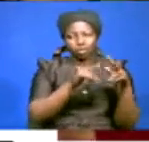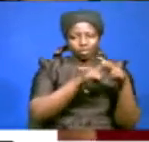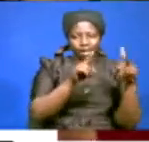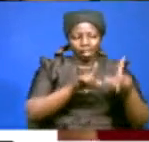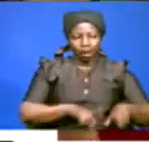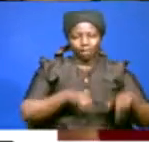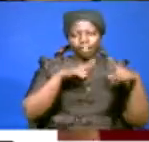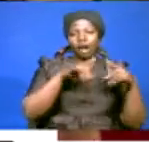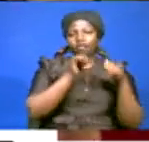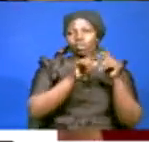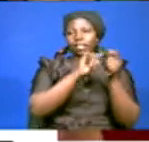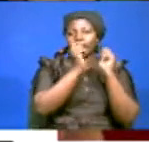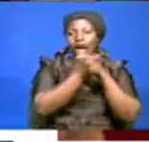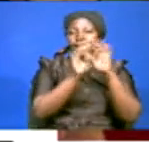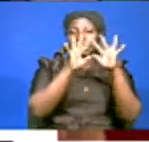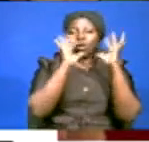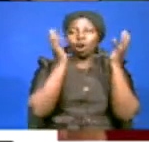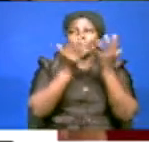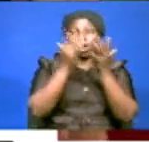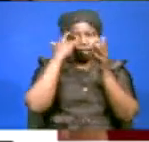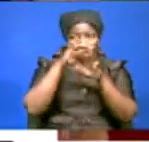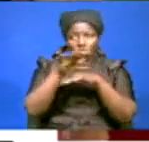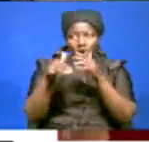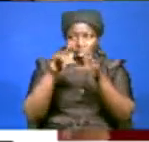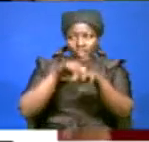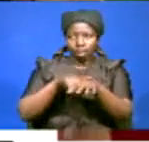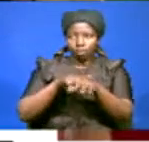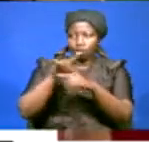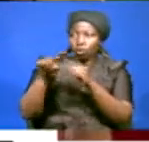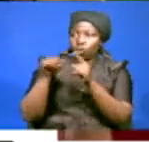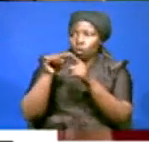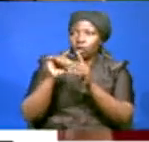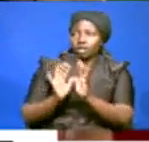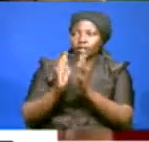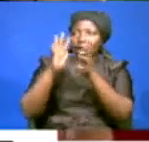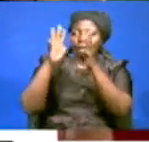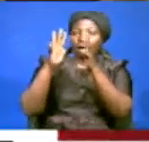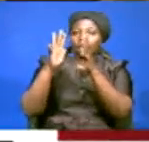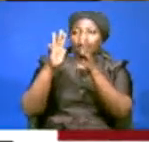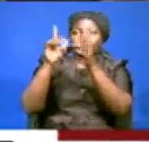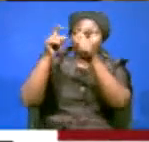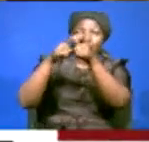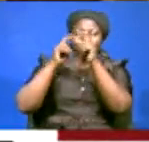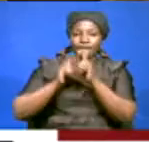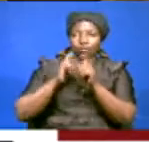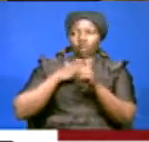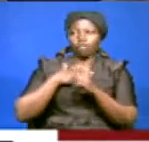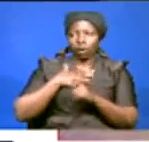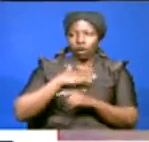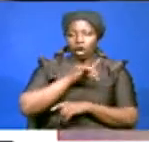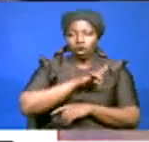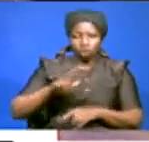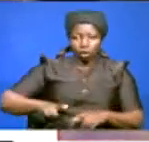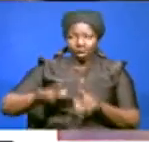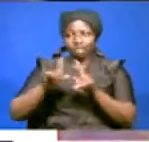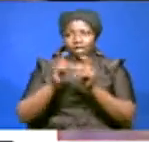changed the world for all time. As we celebrate the divine gift of our Lord and Savior, let us also reflect on